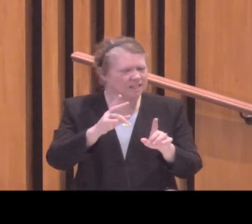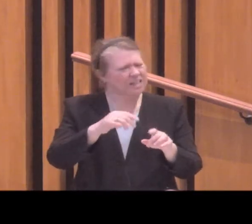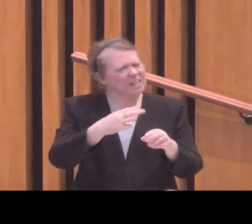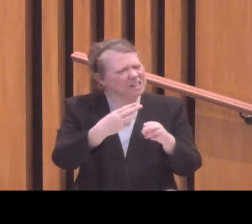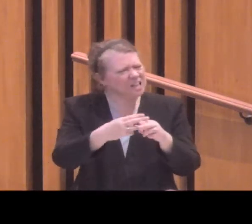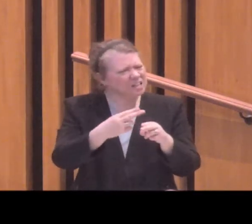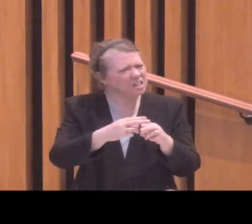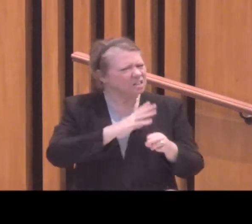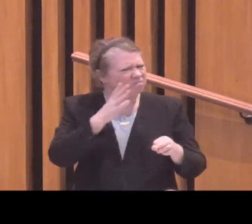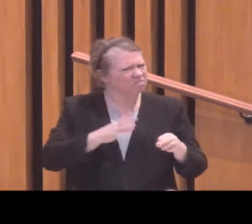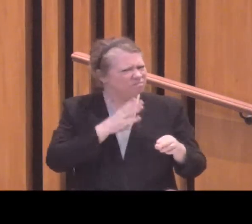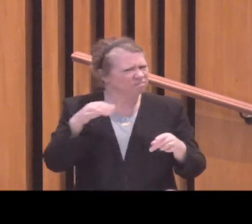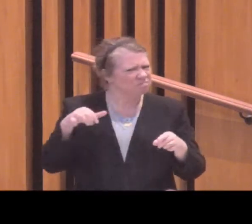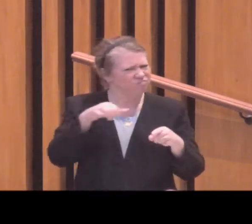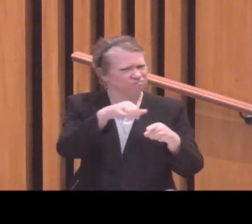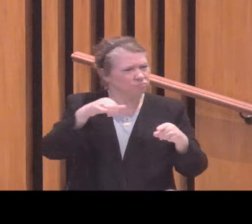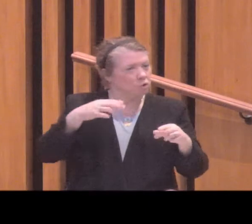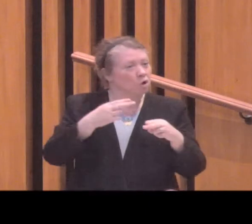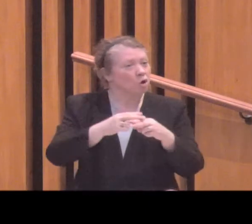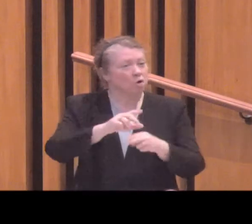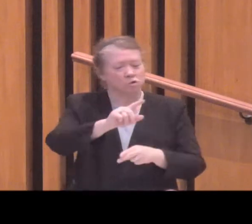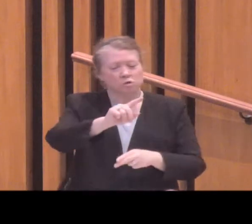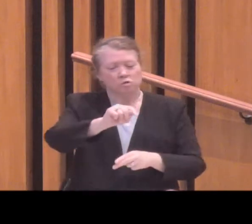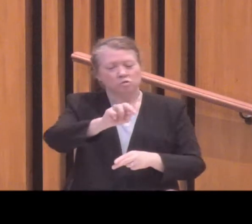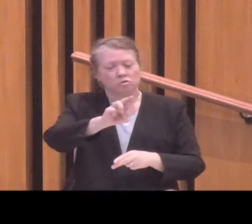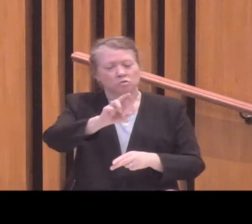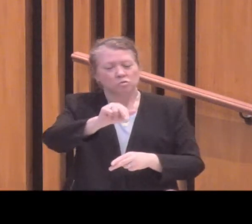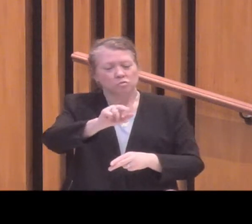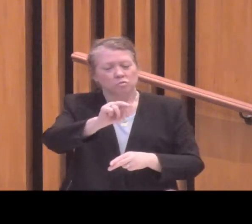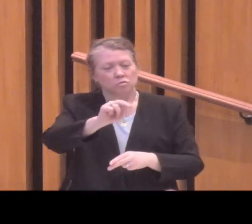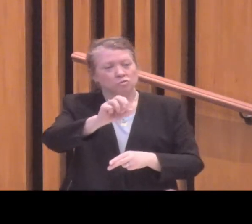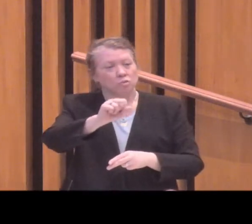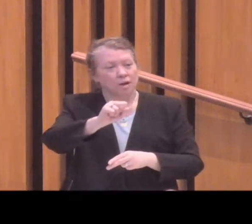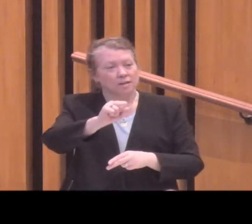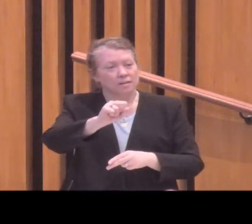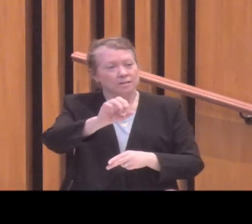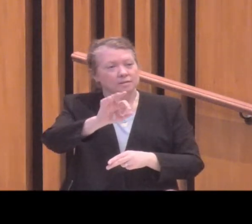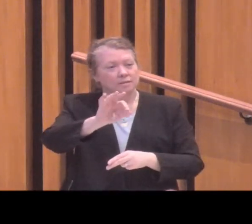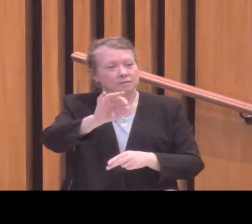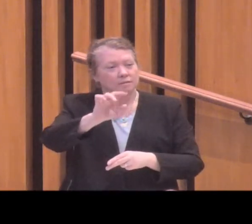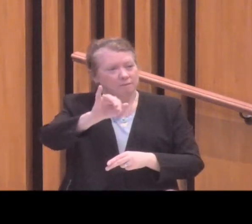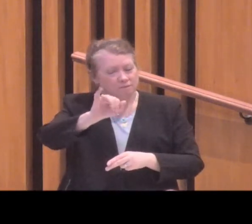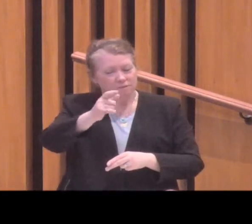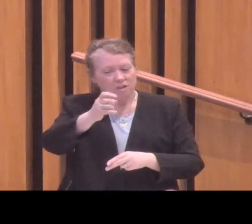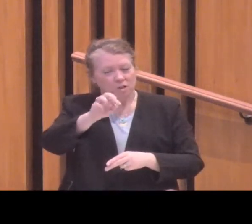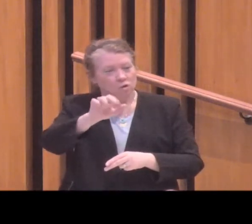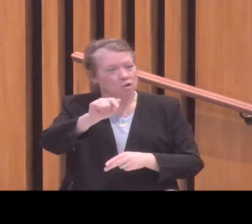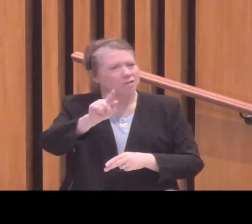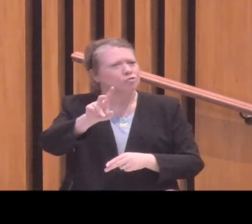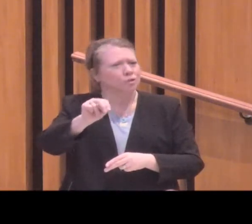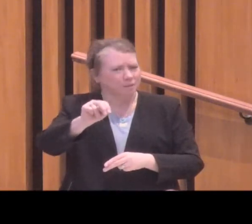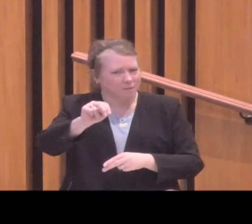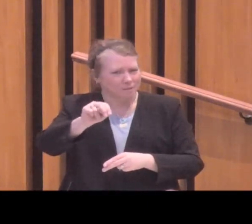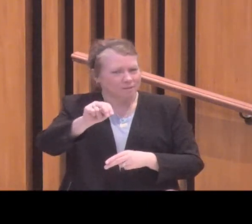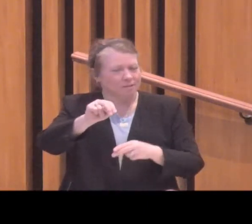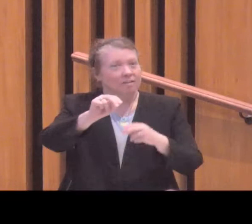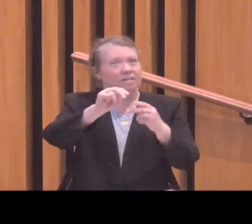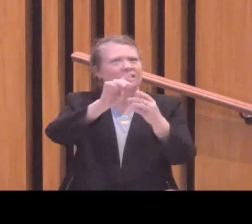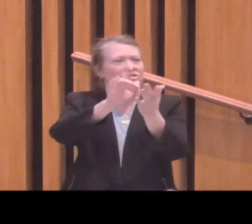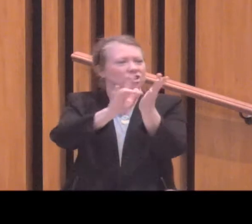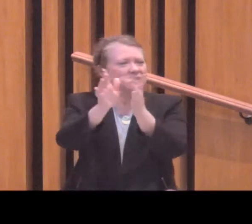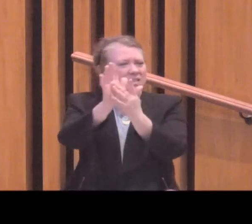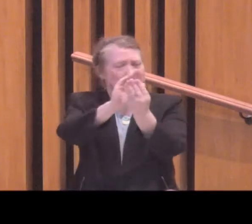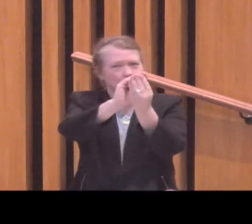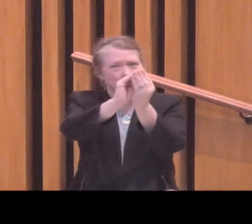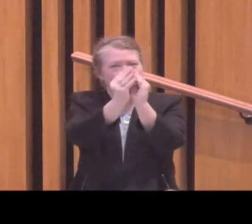of Jesus on the mountain was, "Lord, it's so good, it's certainly good for us to be here. Let us erect